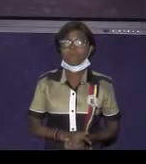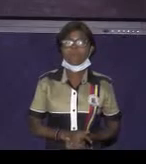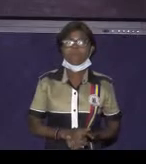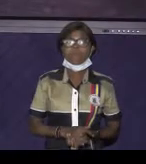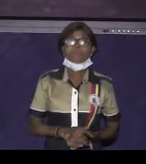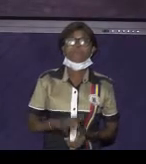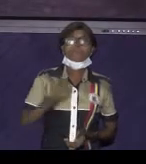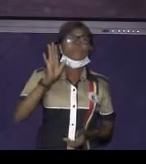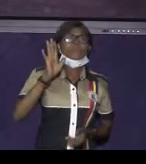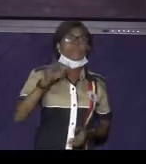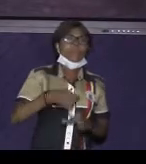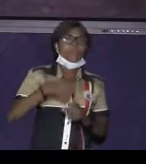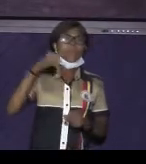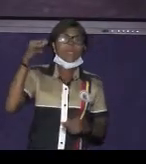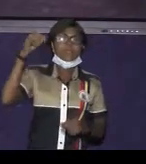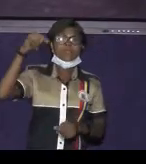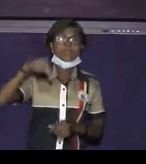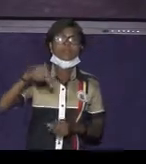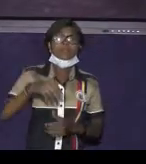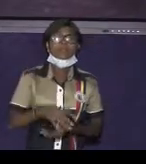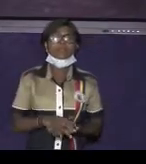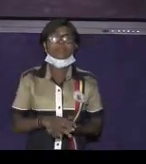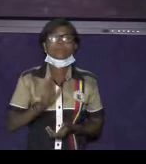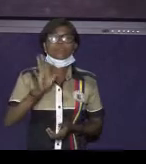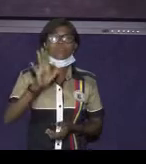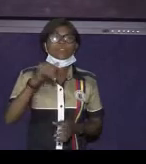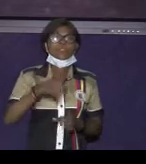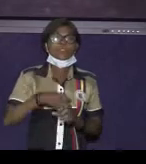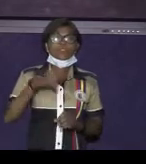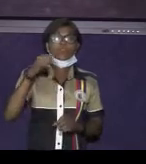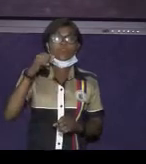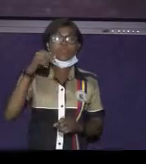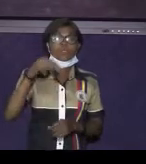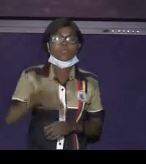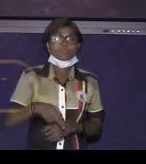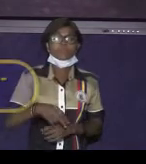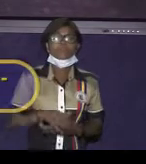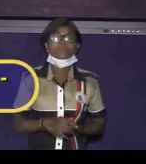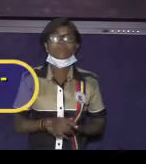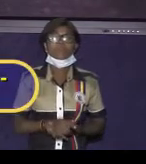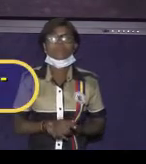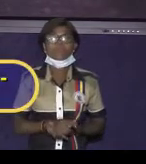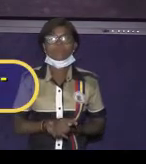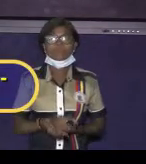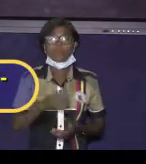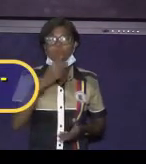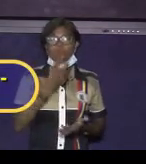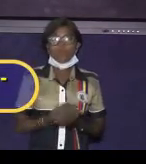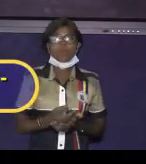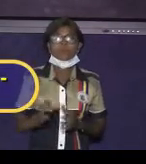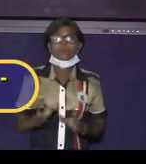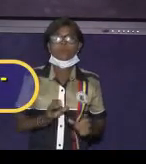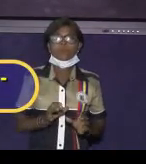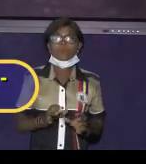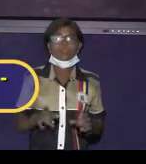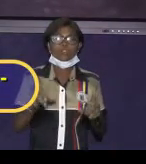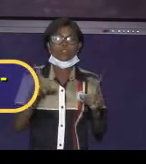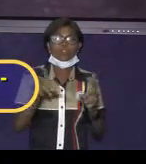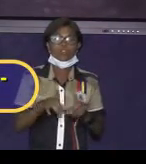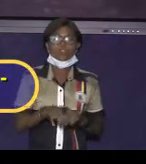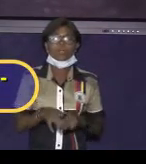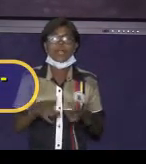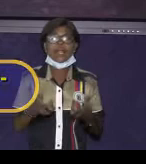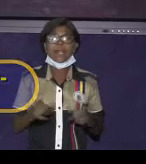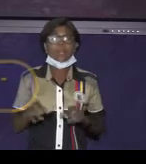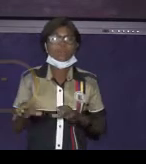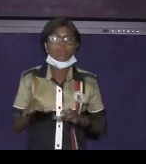Your pens down. Your pens down. Well done. So